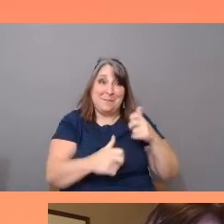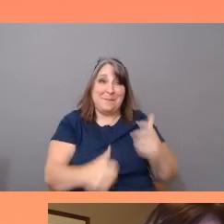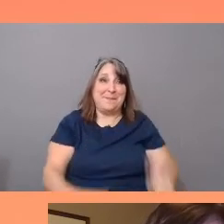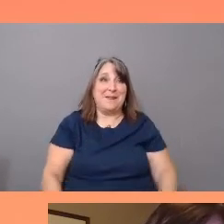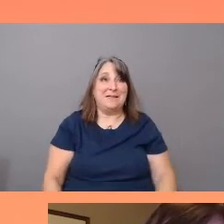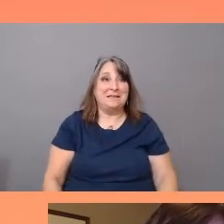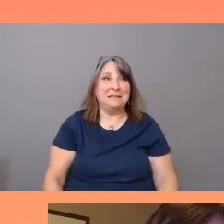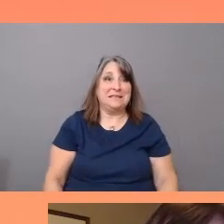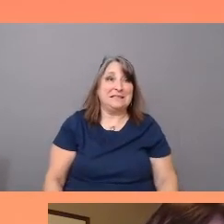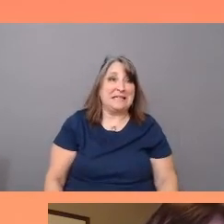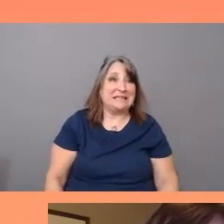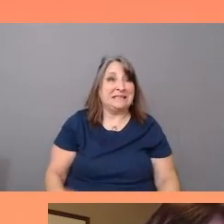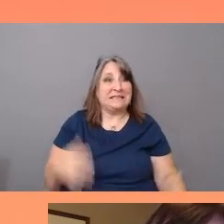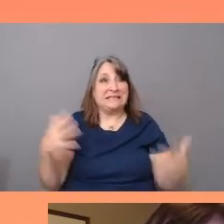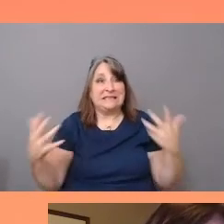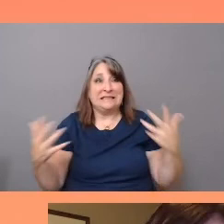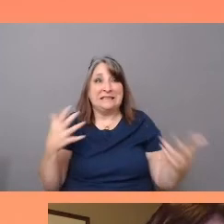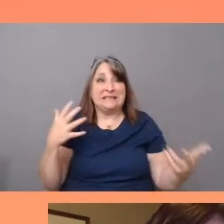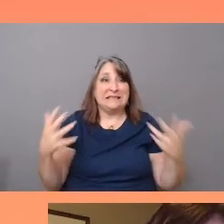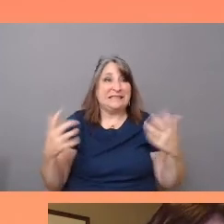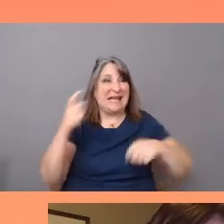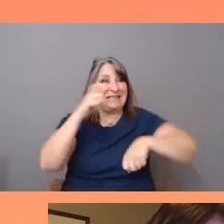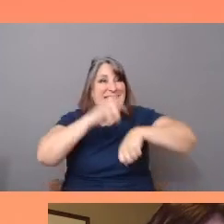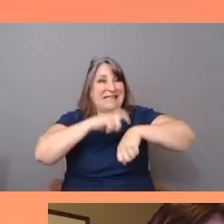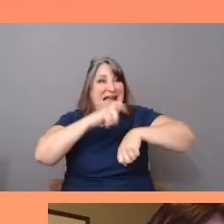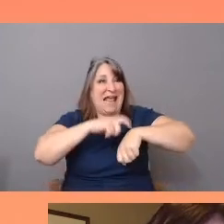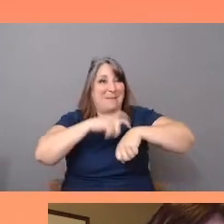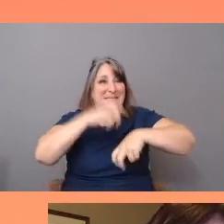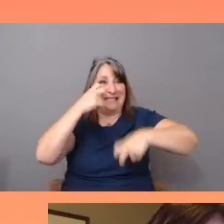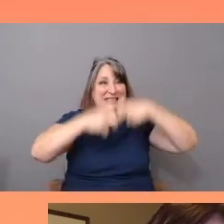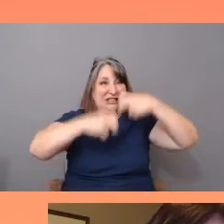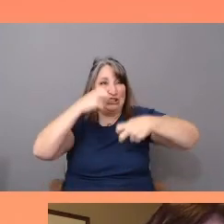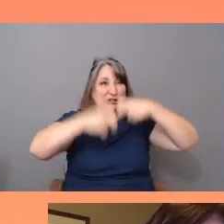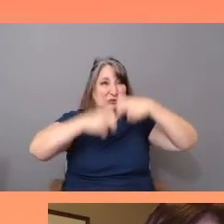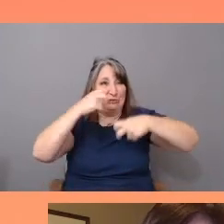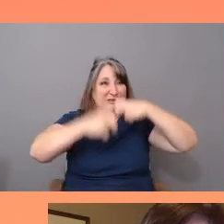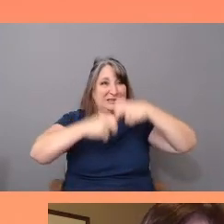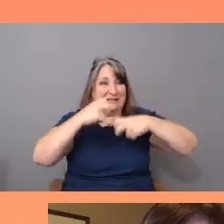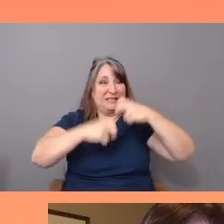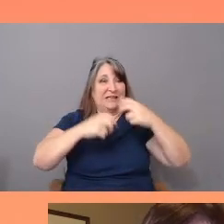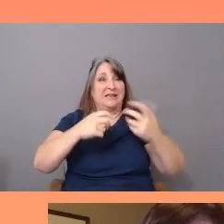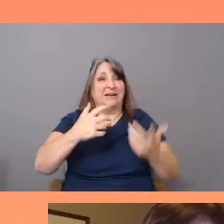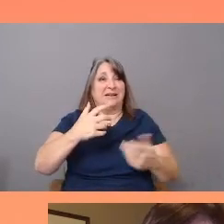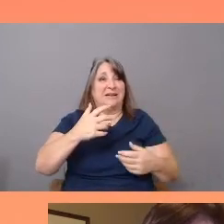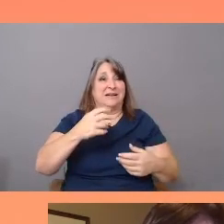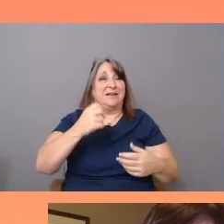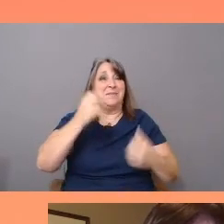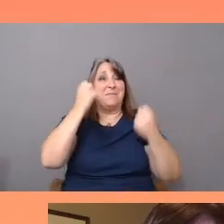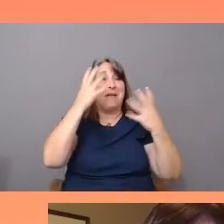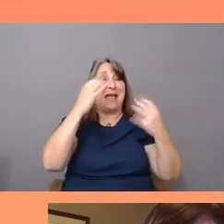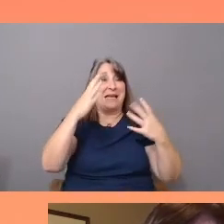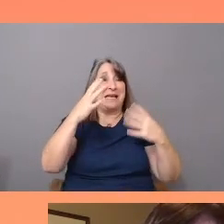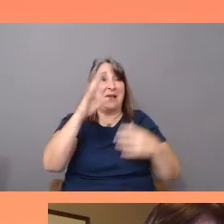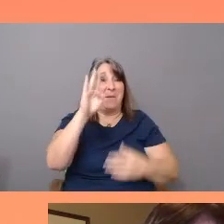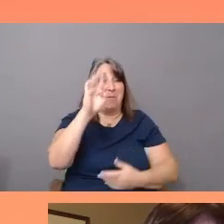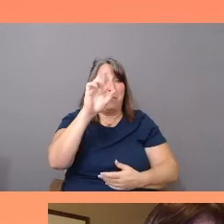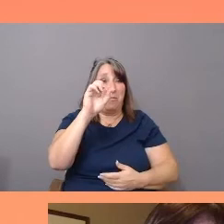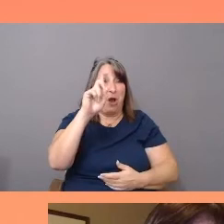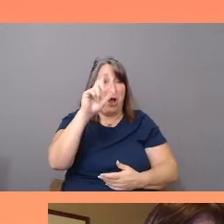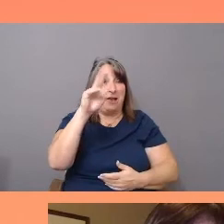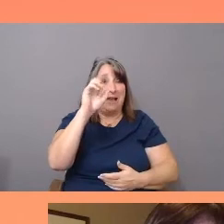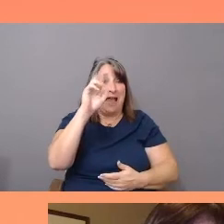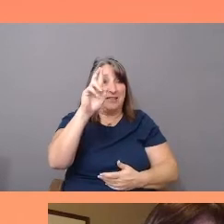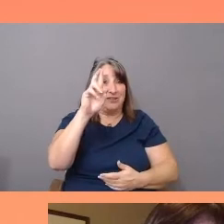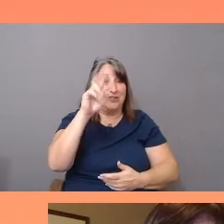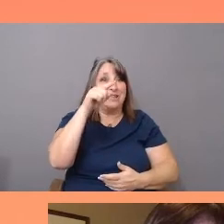going at it, but it's like that timing issue. It's like, we the problem is a lot of the broadcasters have take the digital rights,